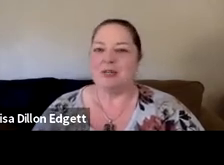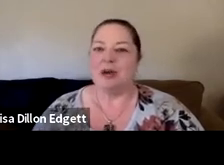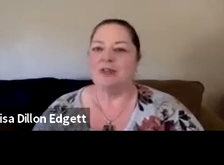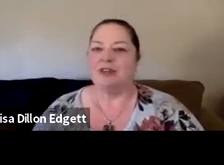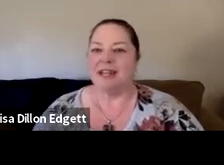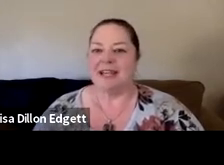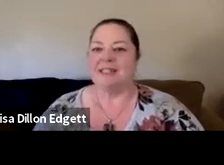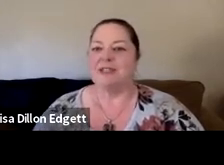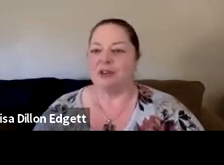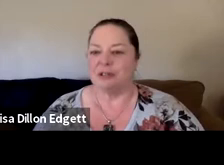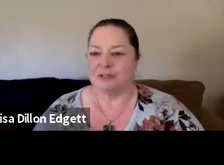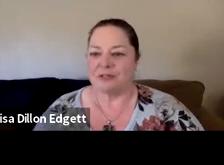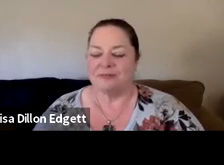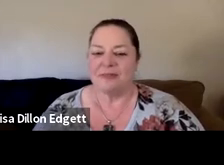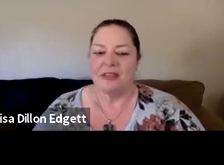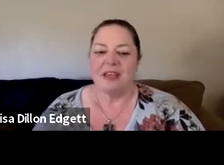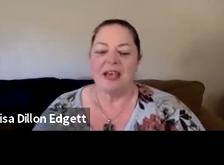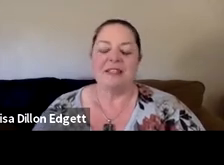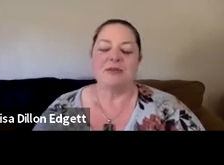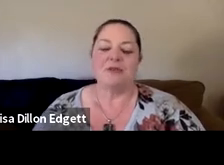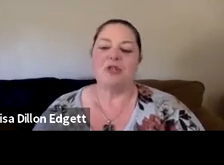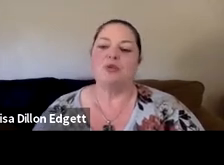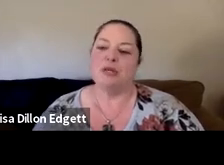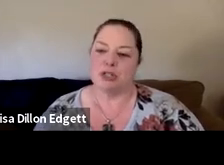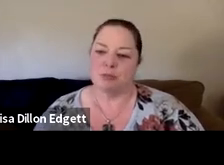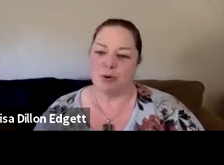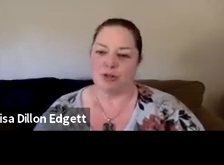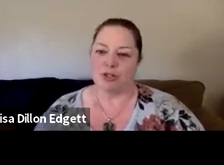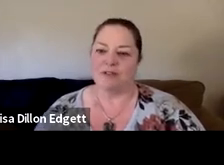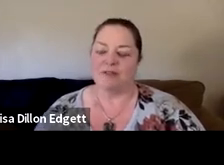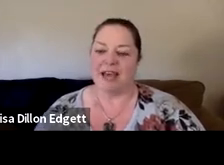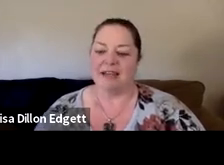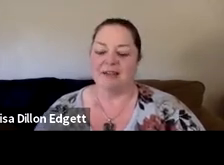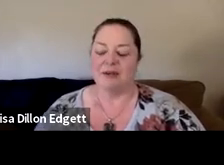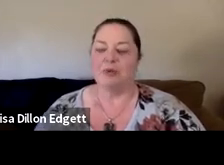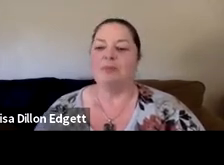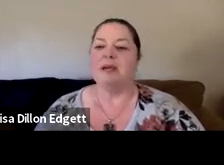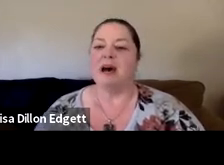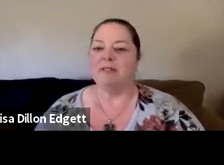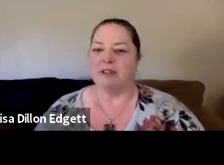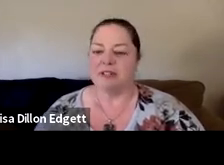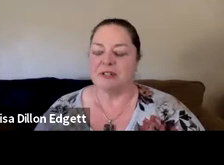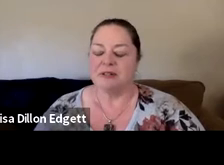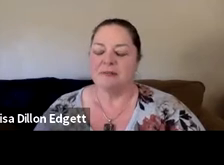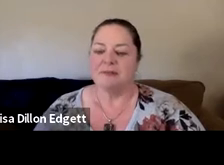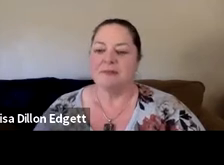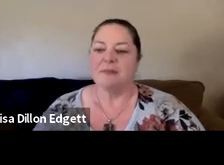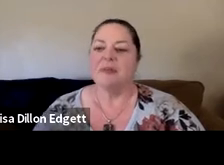$280, $290. And so the tuition portion of that would be